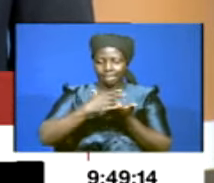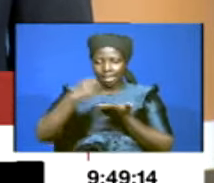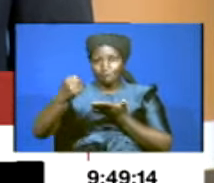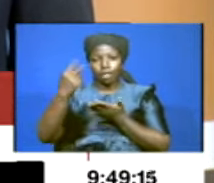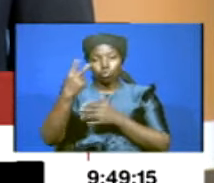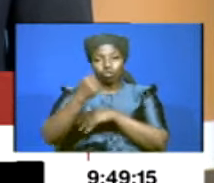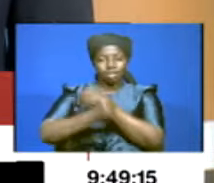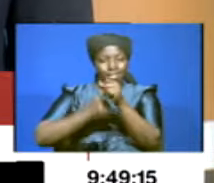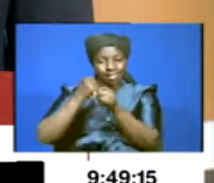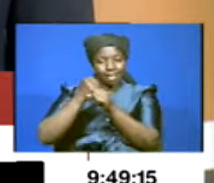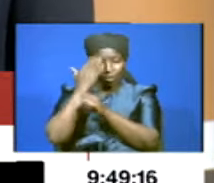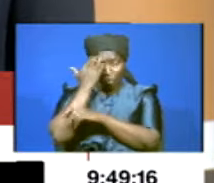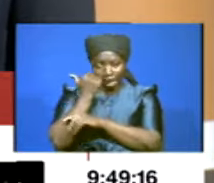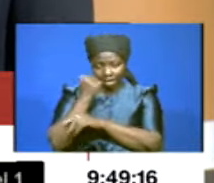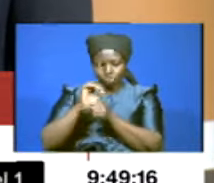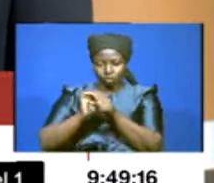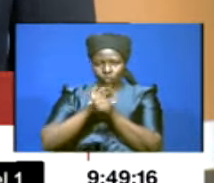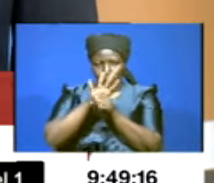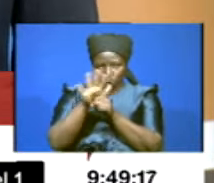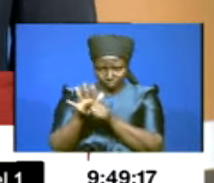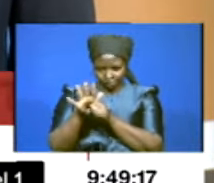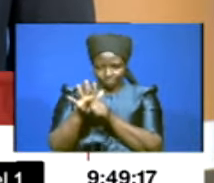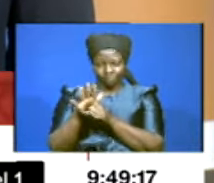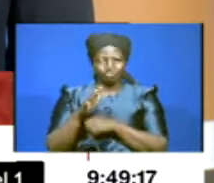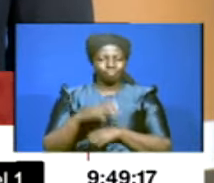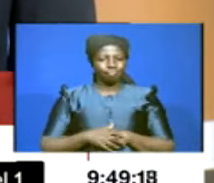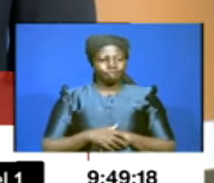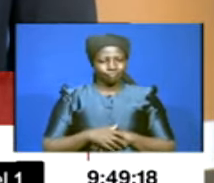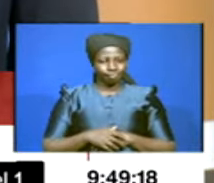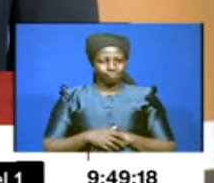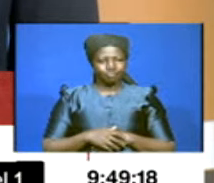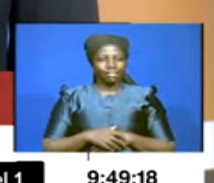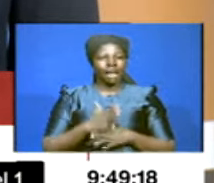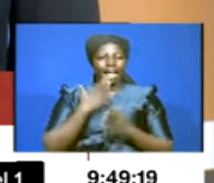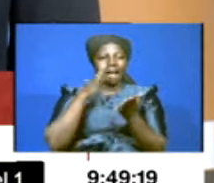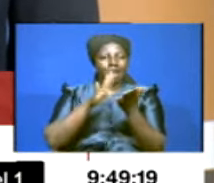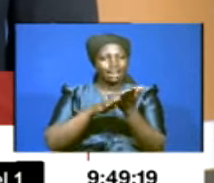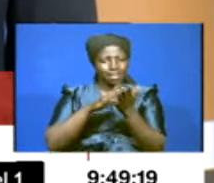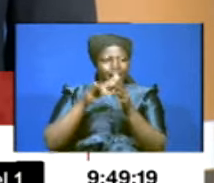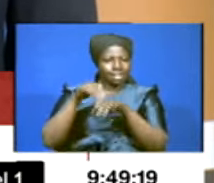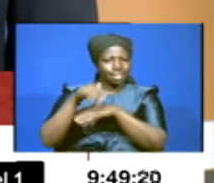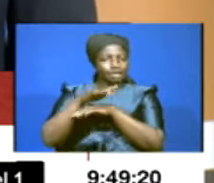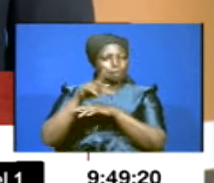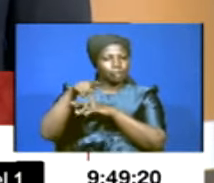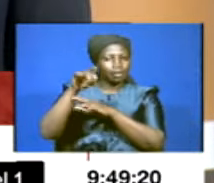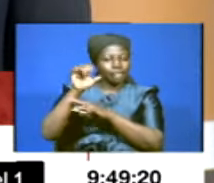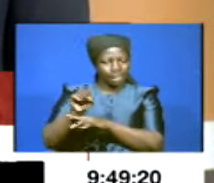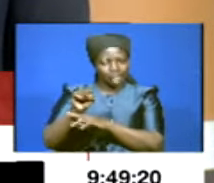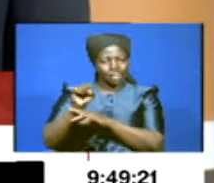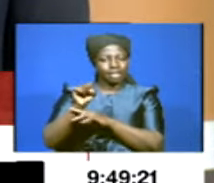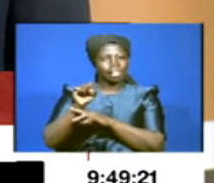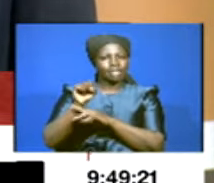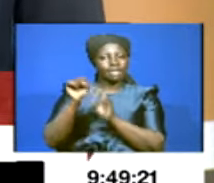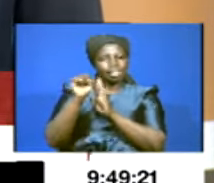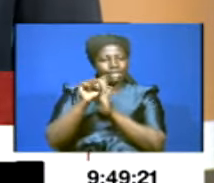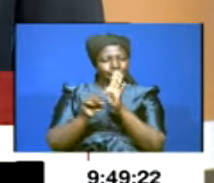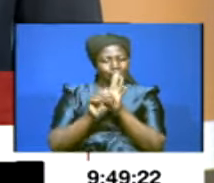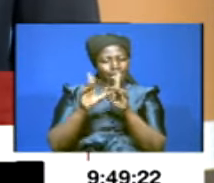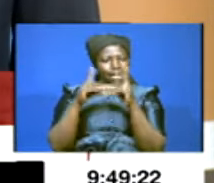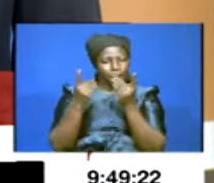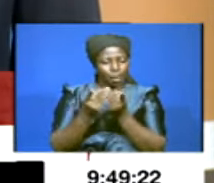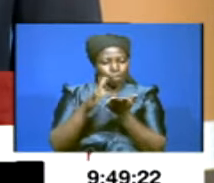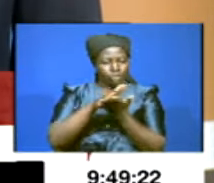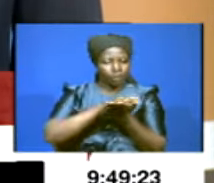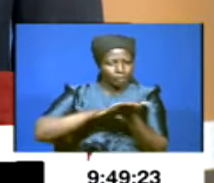to the COVID-19 pandemic. According to a circular released by the Principal Secretary, State of Department of Basic Education,